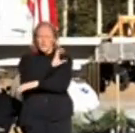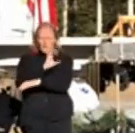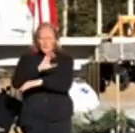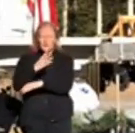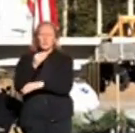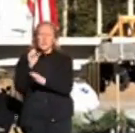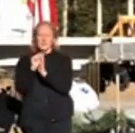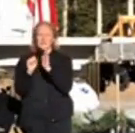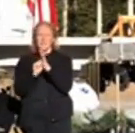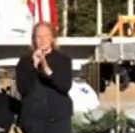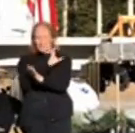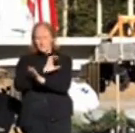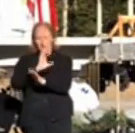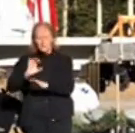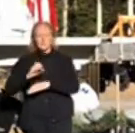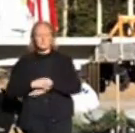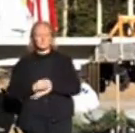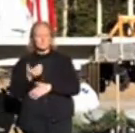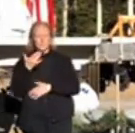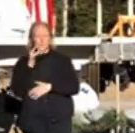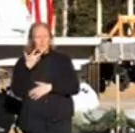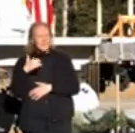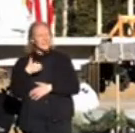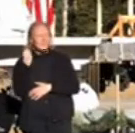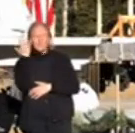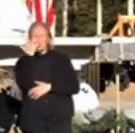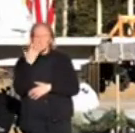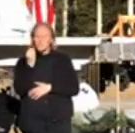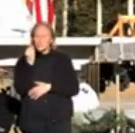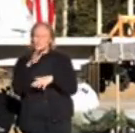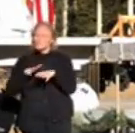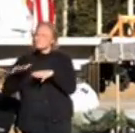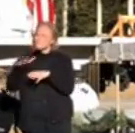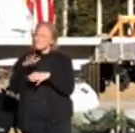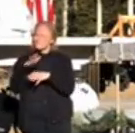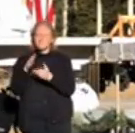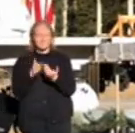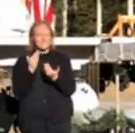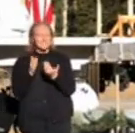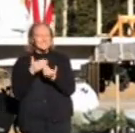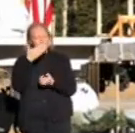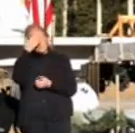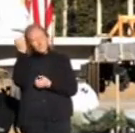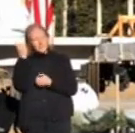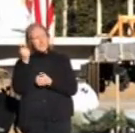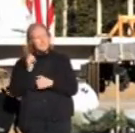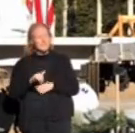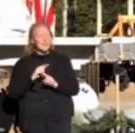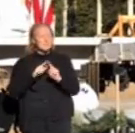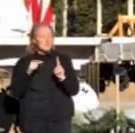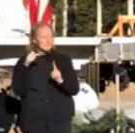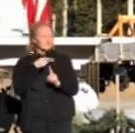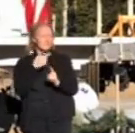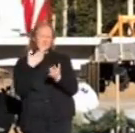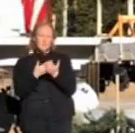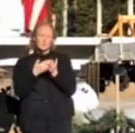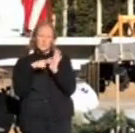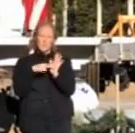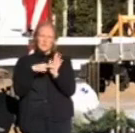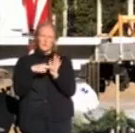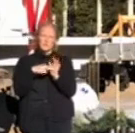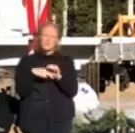state of Colorado. We're so lucky to have such a beautiful backyard, and sometimes it's easy to forget that, but this is a great reminder of